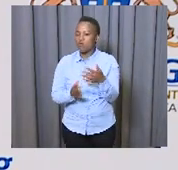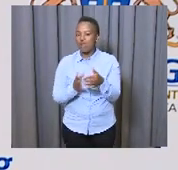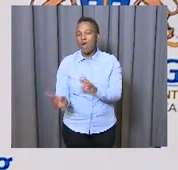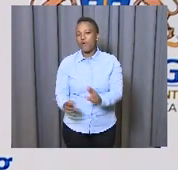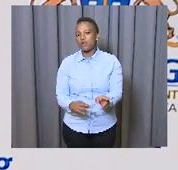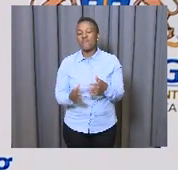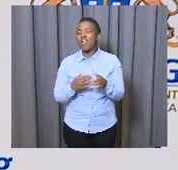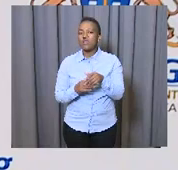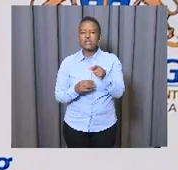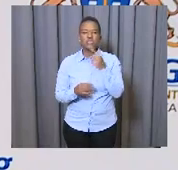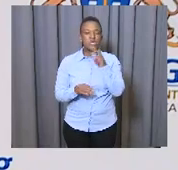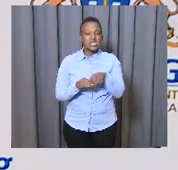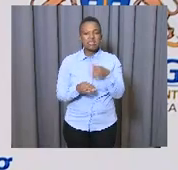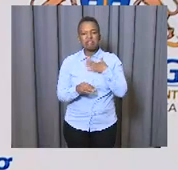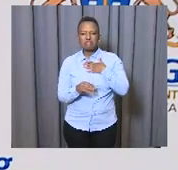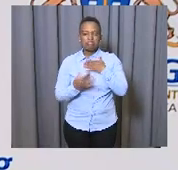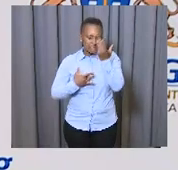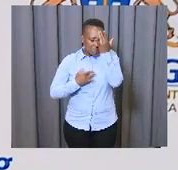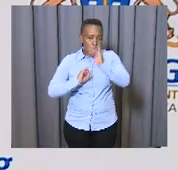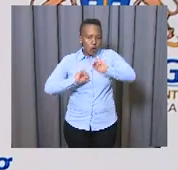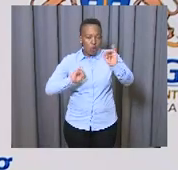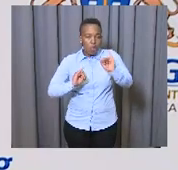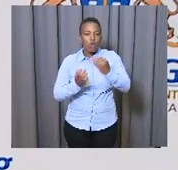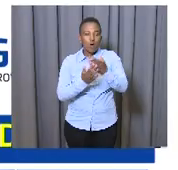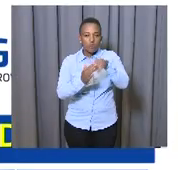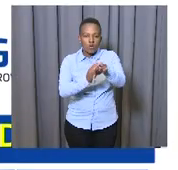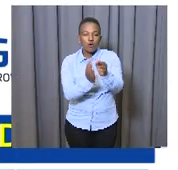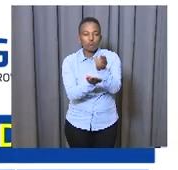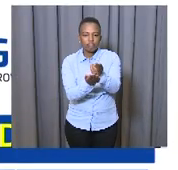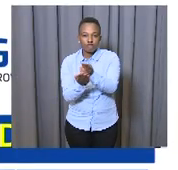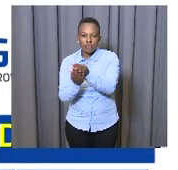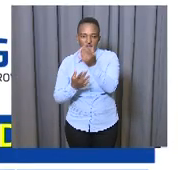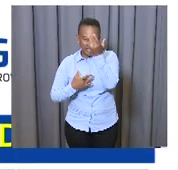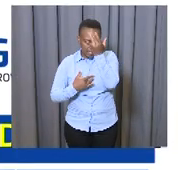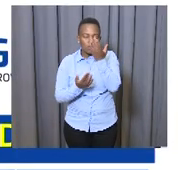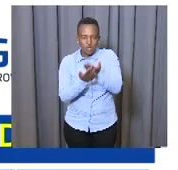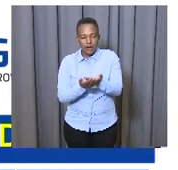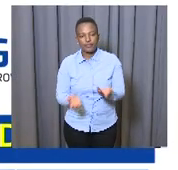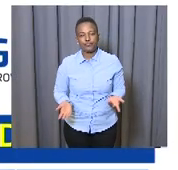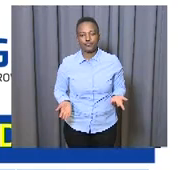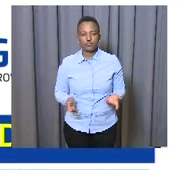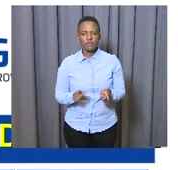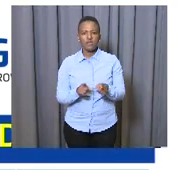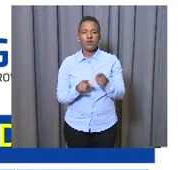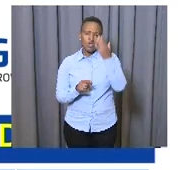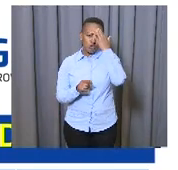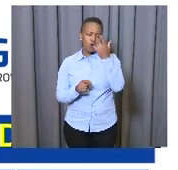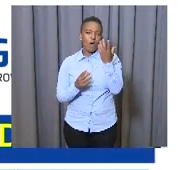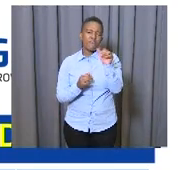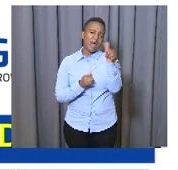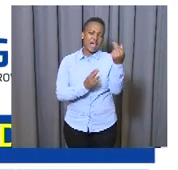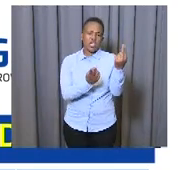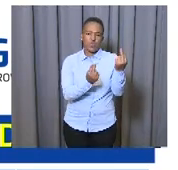need admission, that's the number we have. You know, we have another capacity we are building, and this we